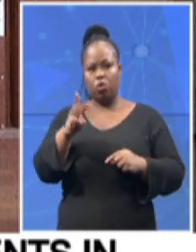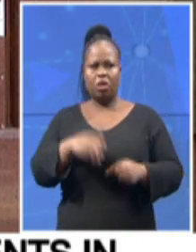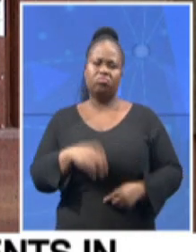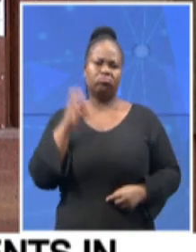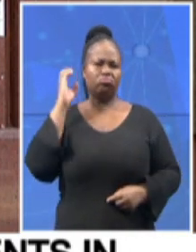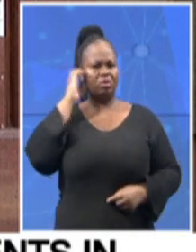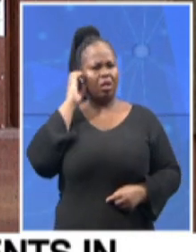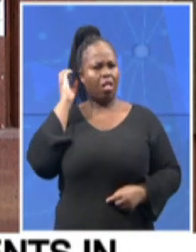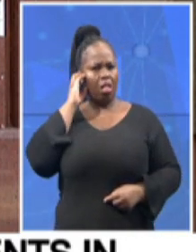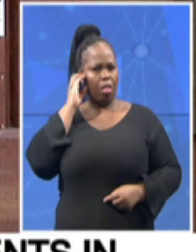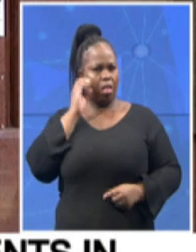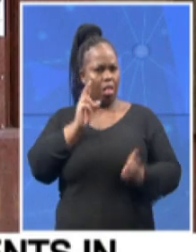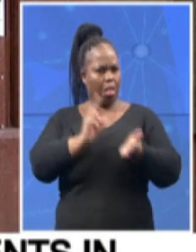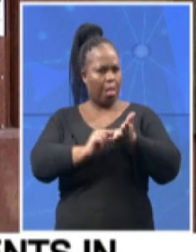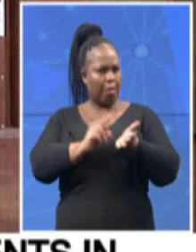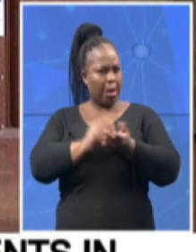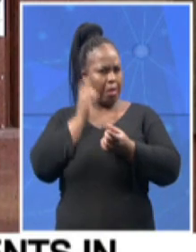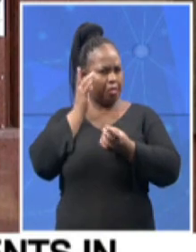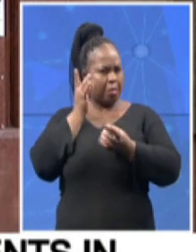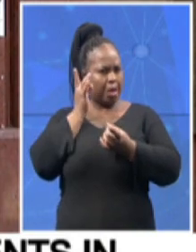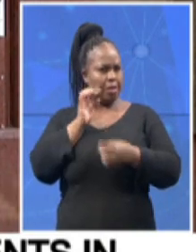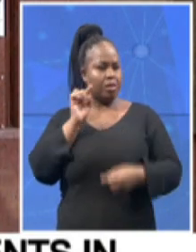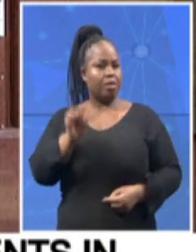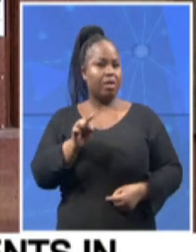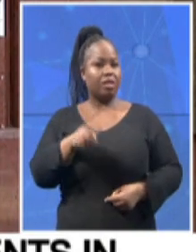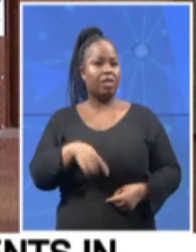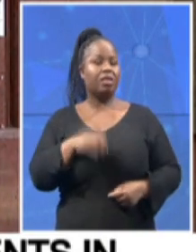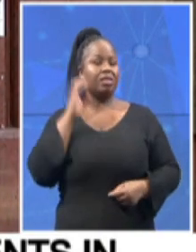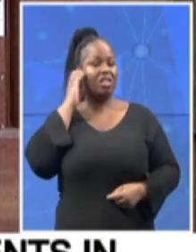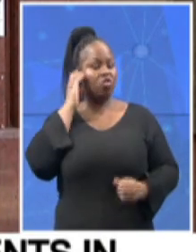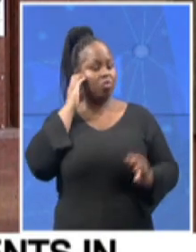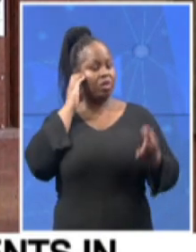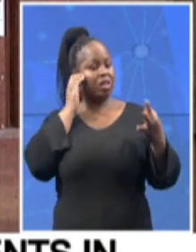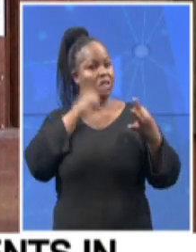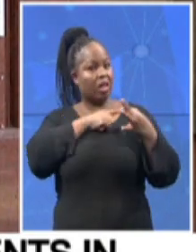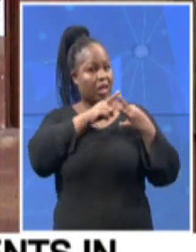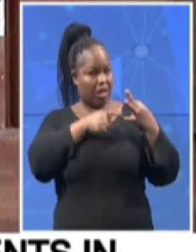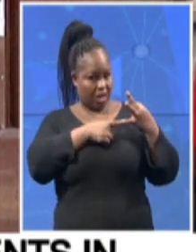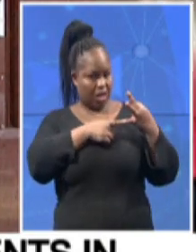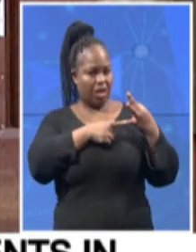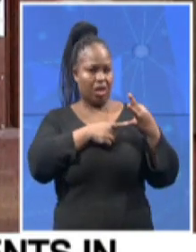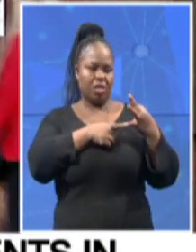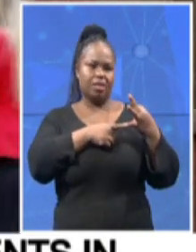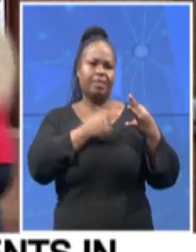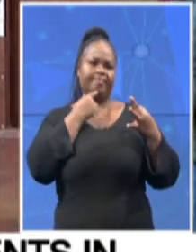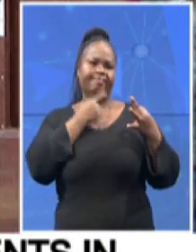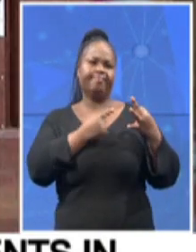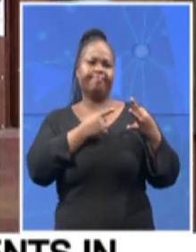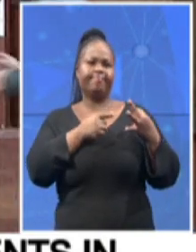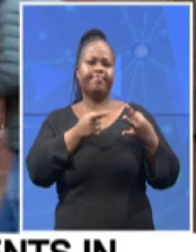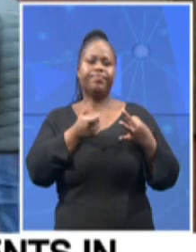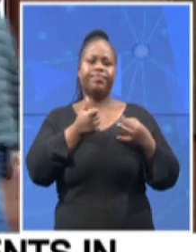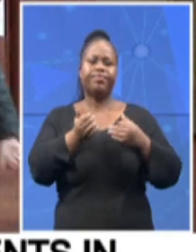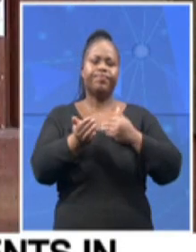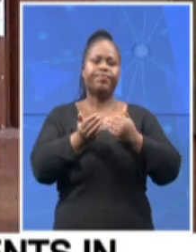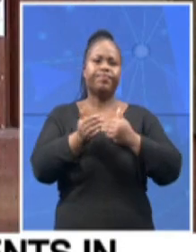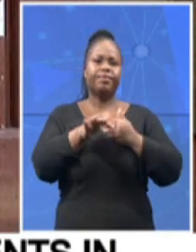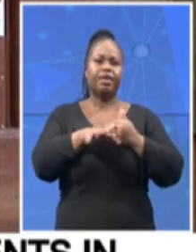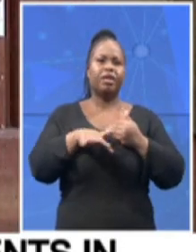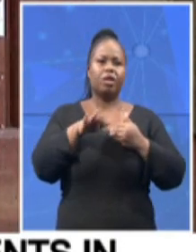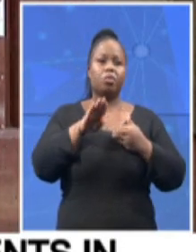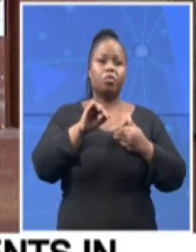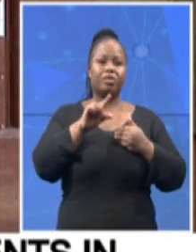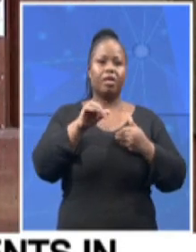cell phone data that was located where the cell phones of the 3 accused could ping close to locations where Bozwana was